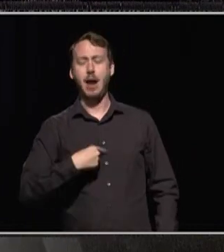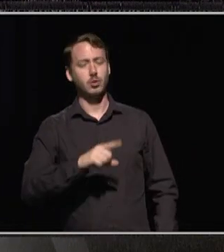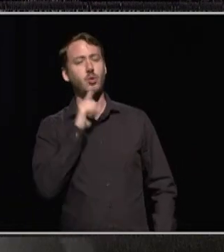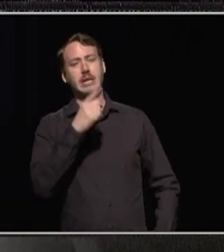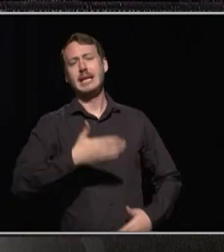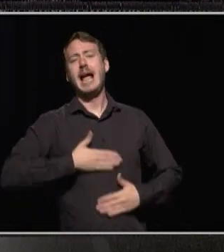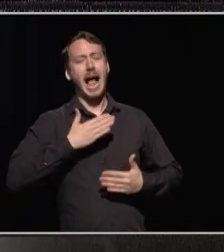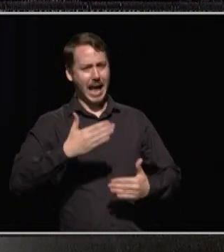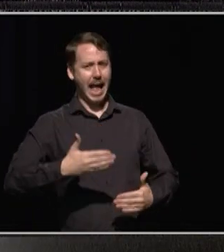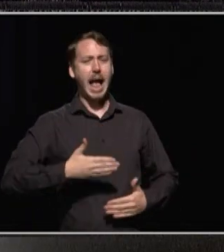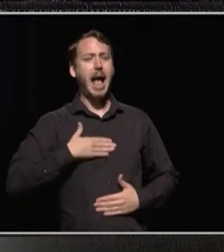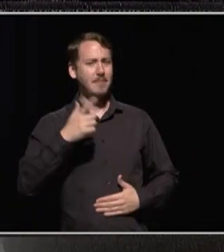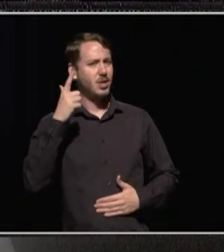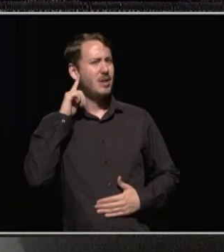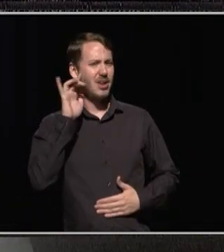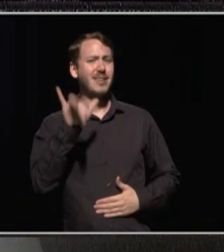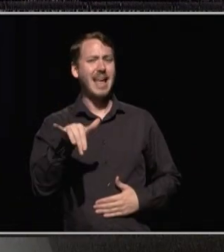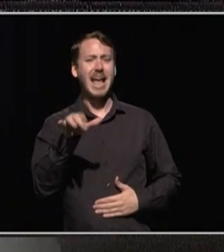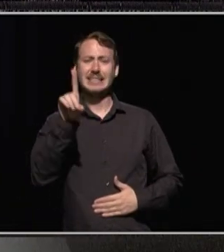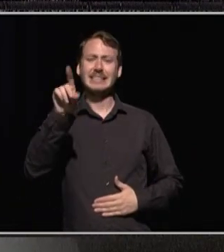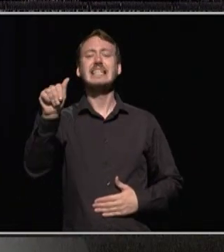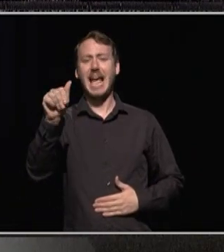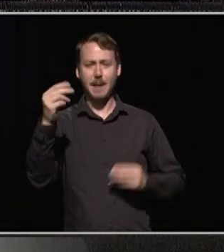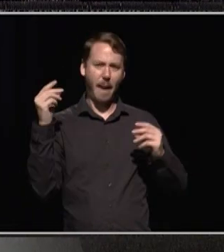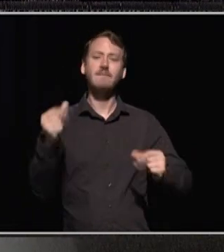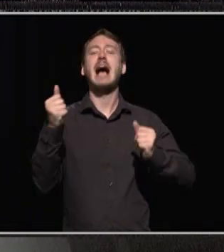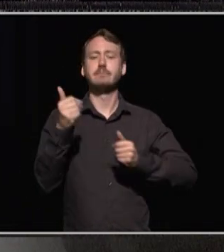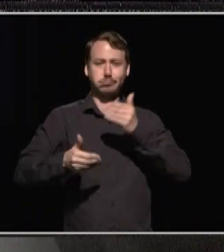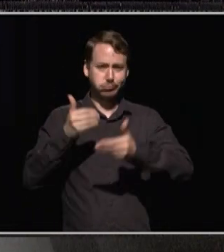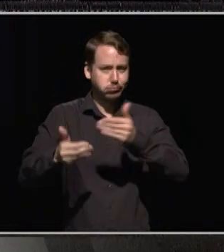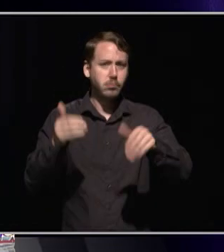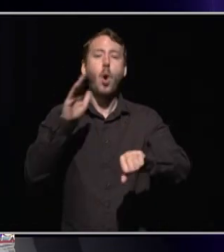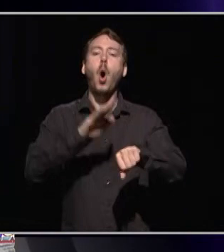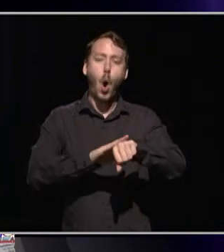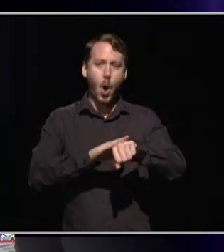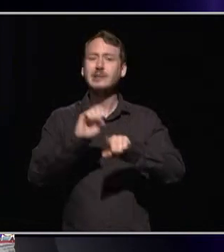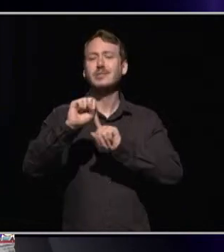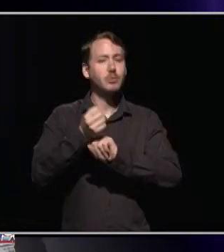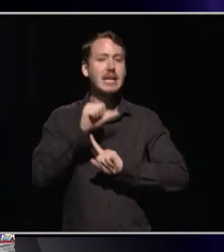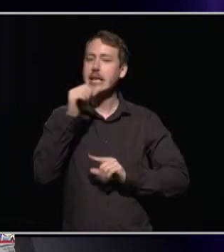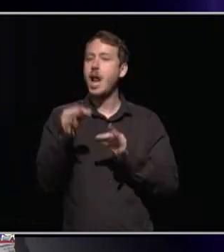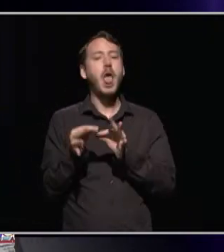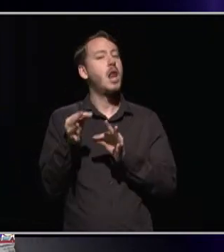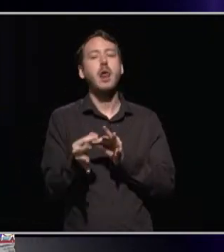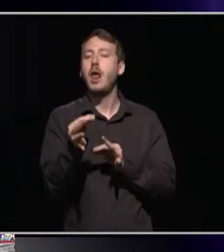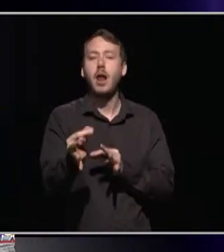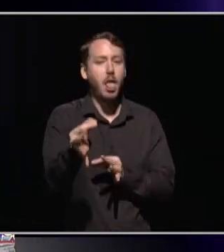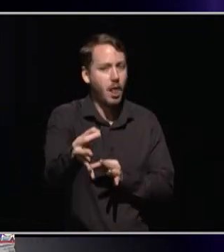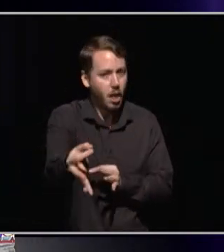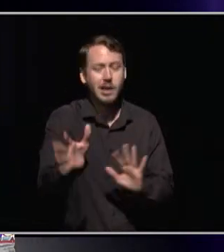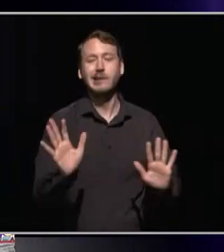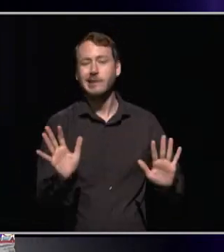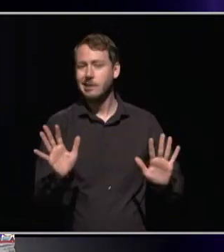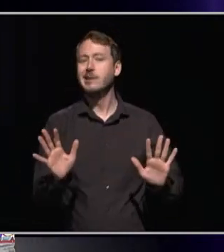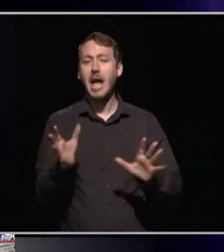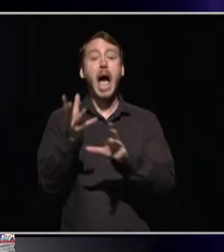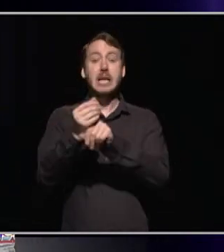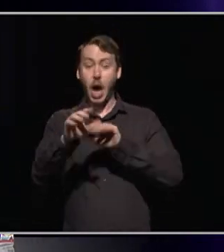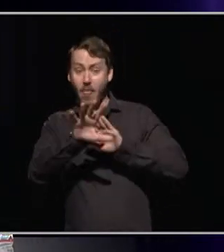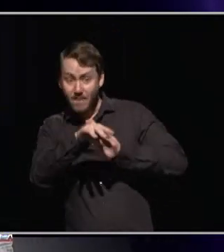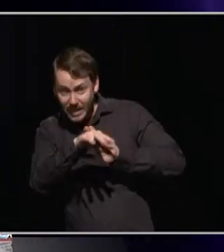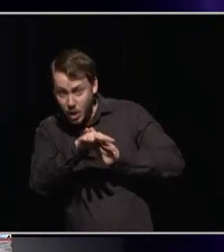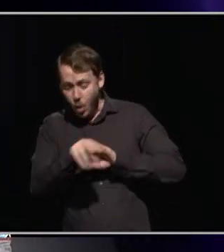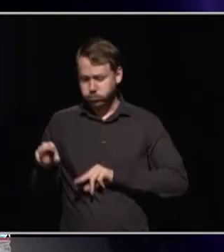pleased that district attorney moved very quickly on this case. He didn't drag it out. They got the video. He made